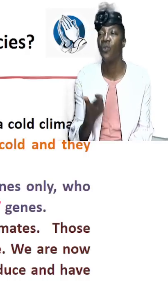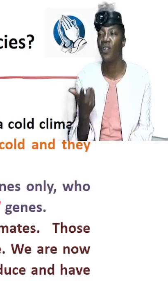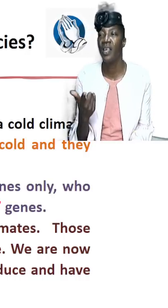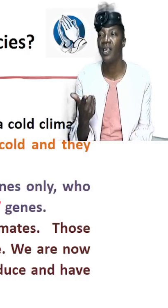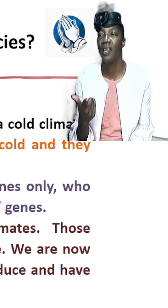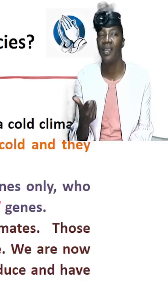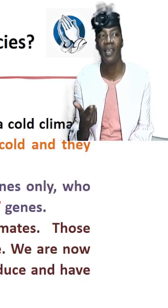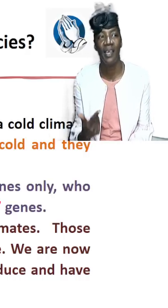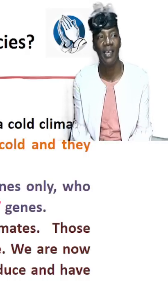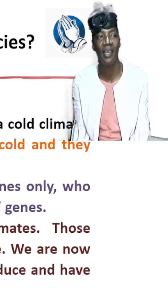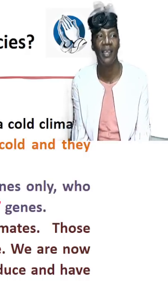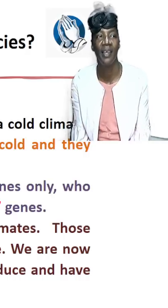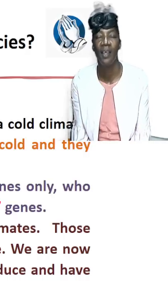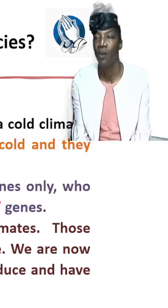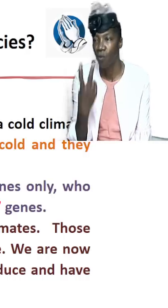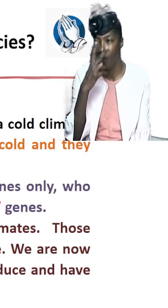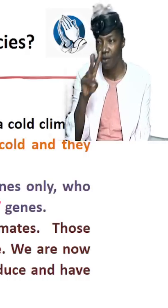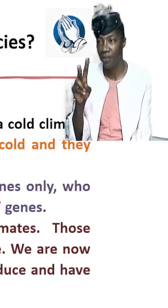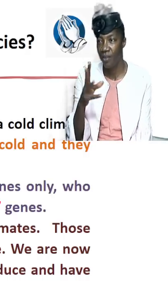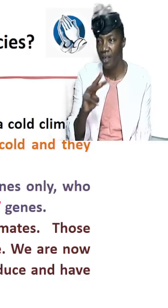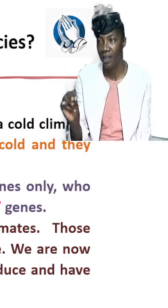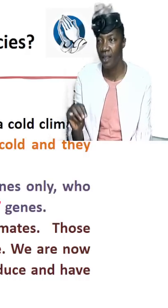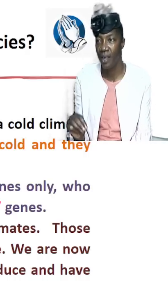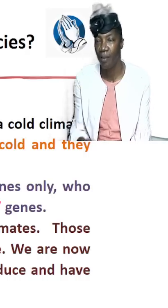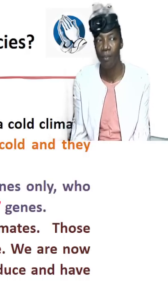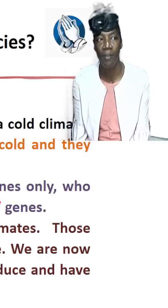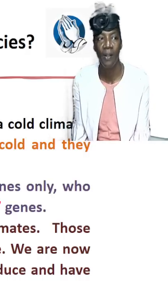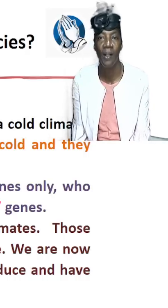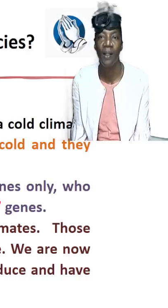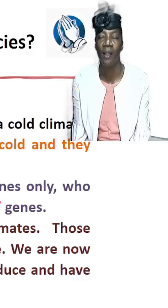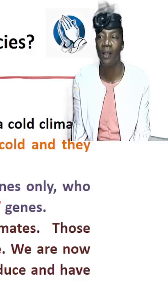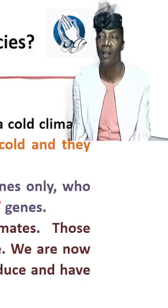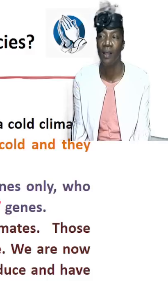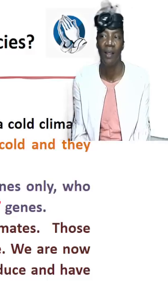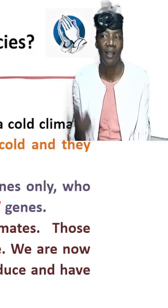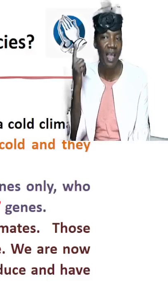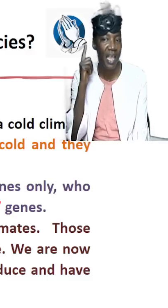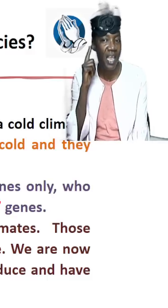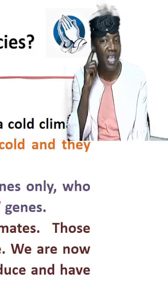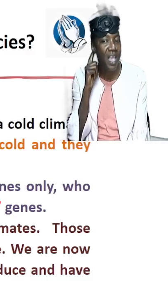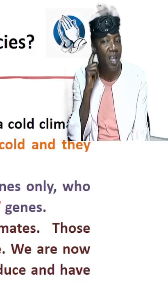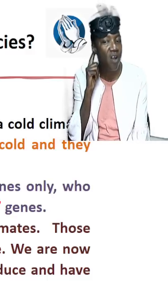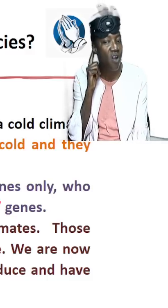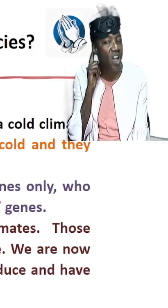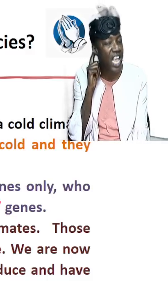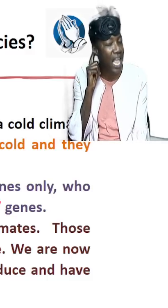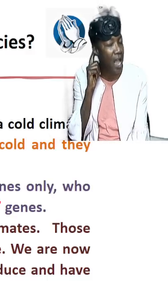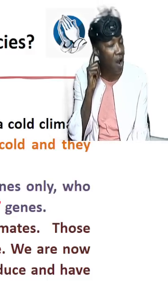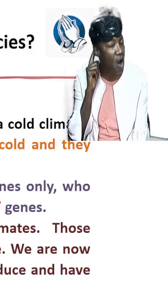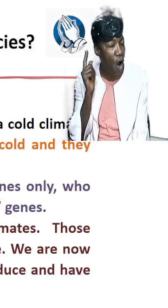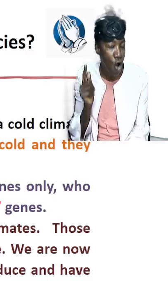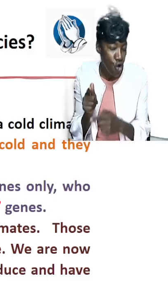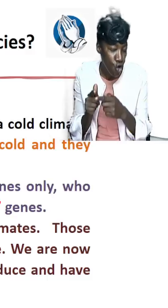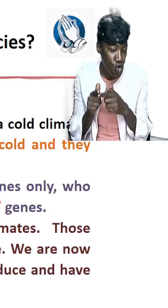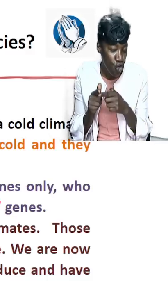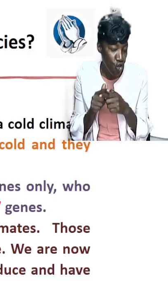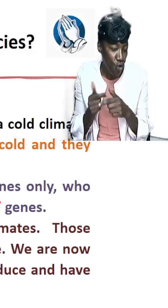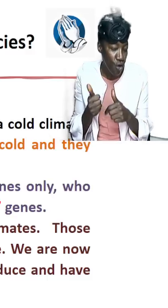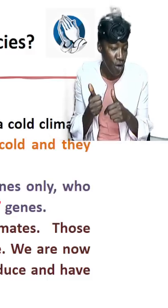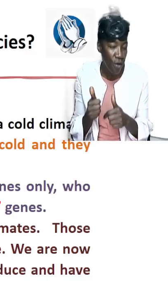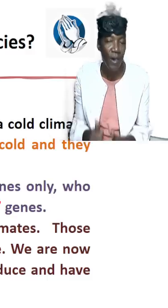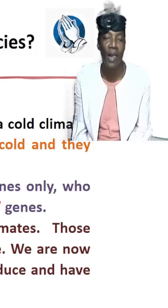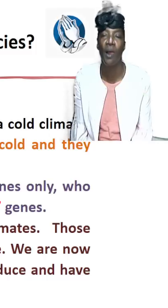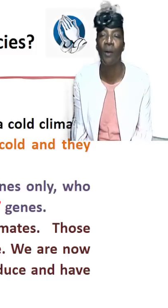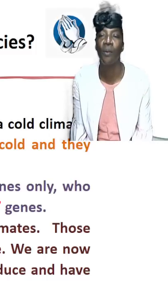heat, when we see them, their hair is shorter because they are able to adapt in